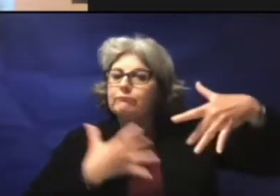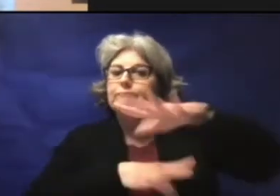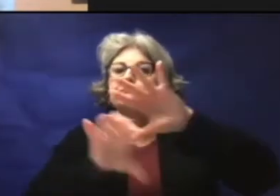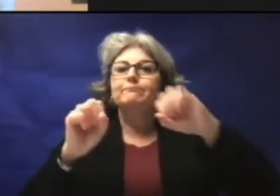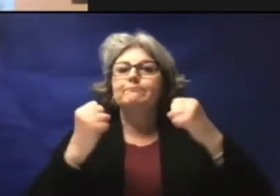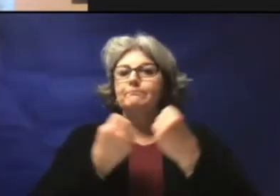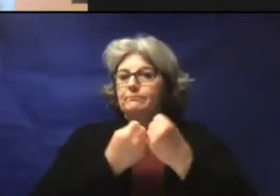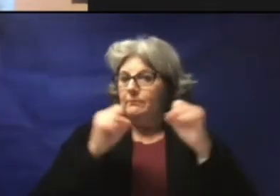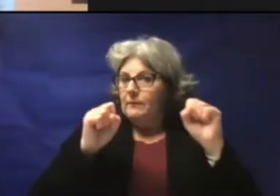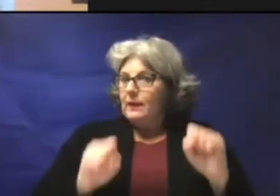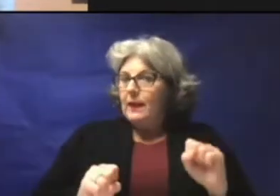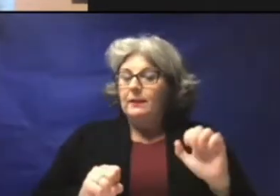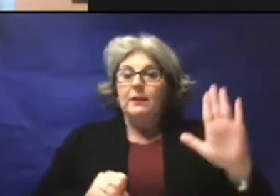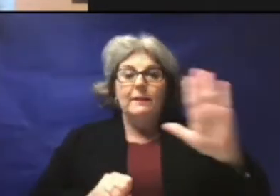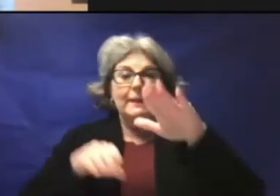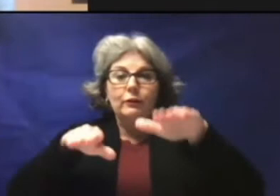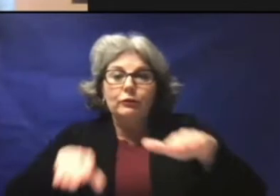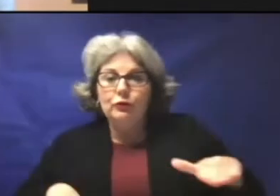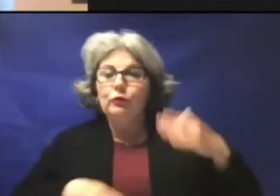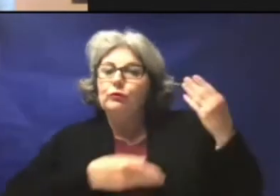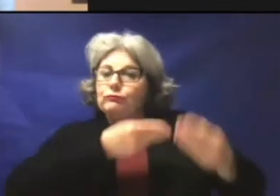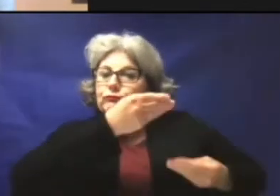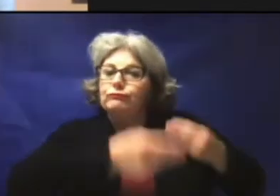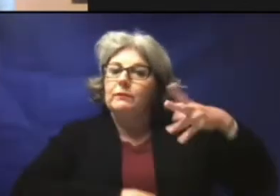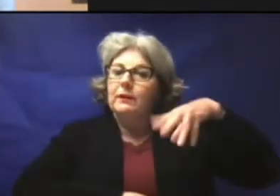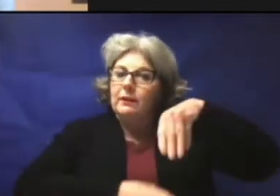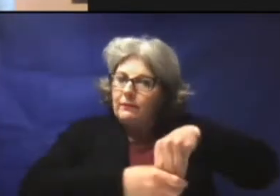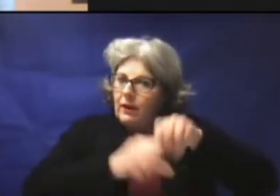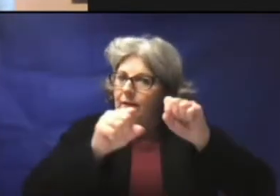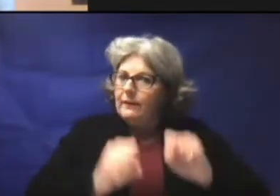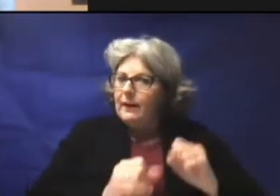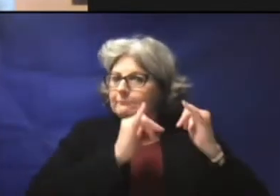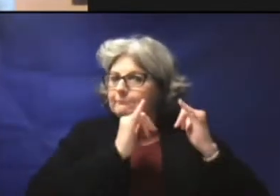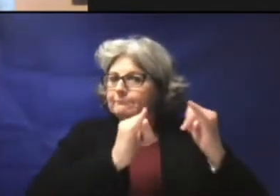to society so that their children can also be a part of this as well too.